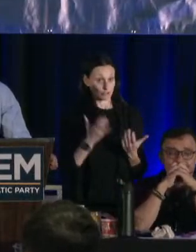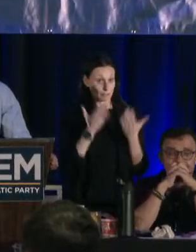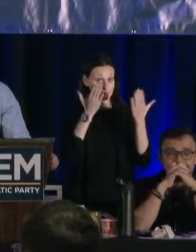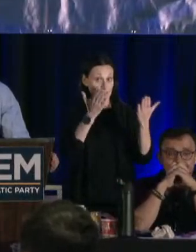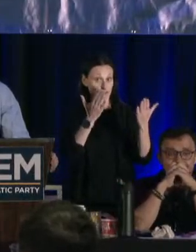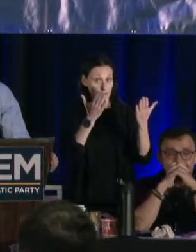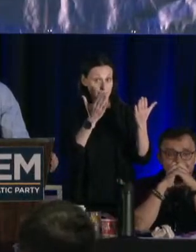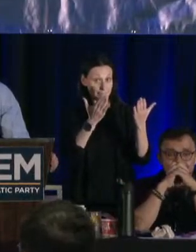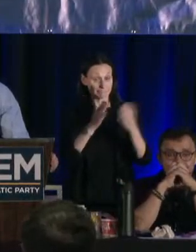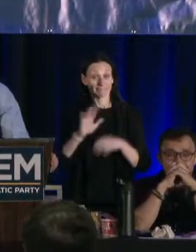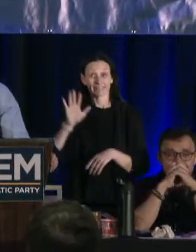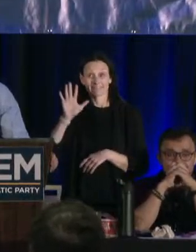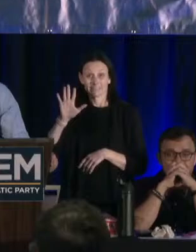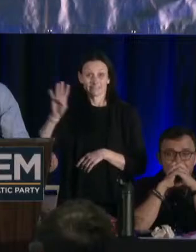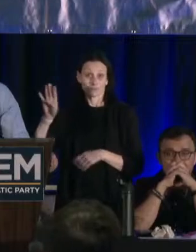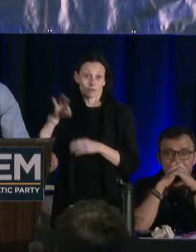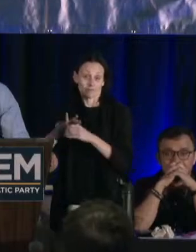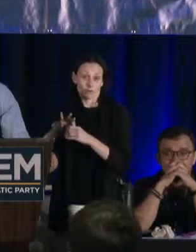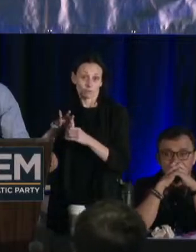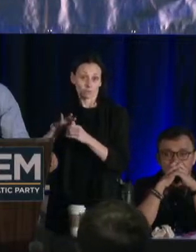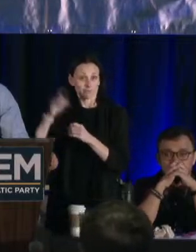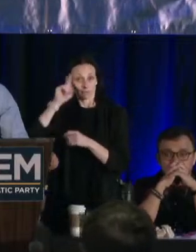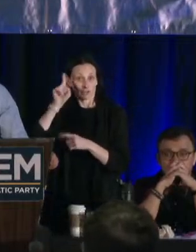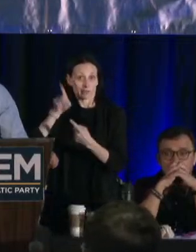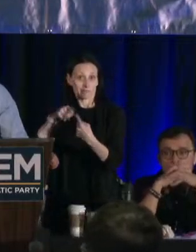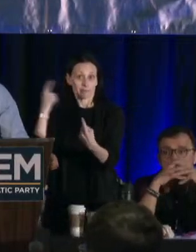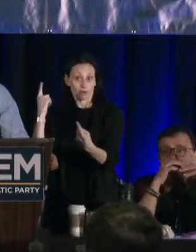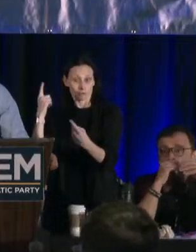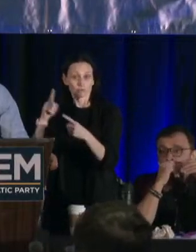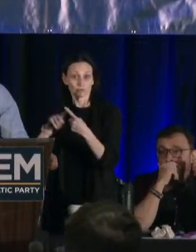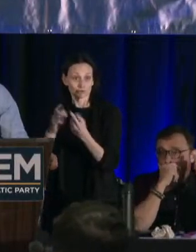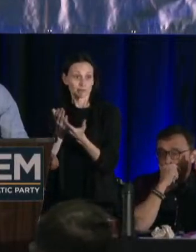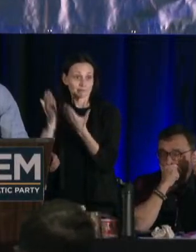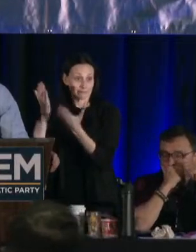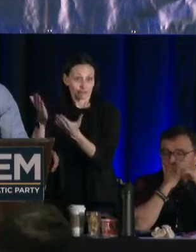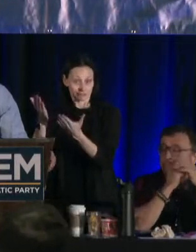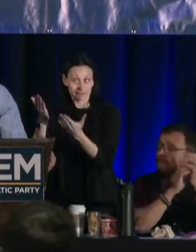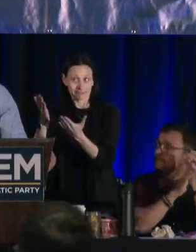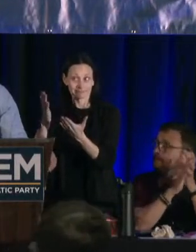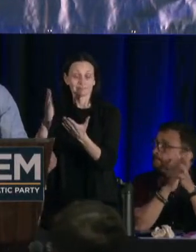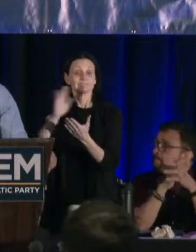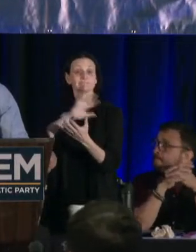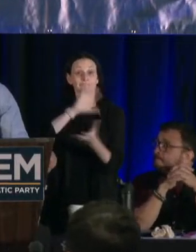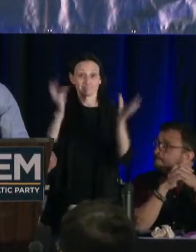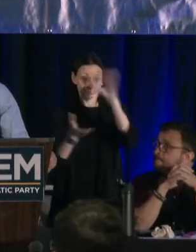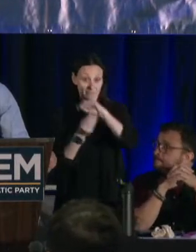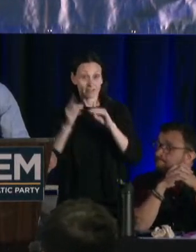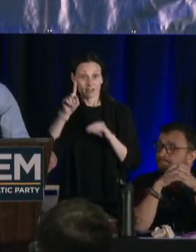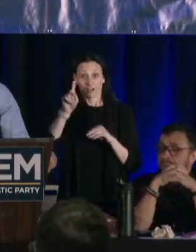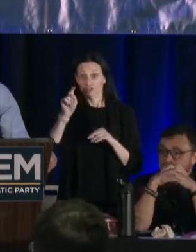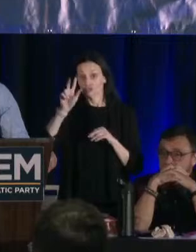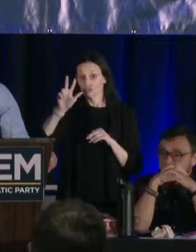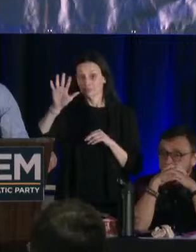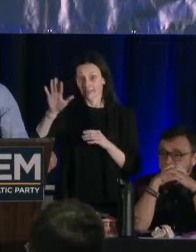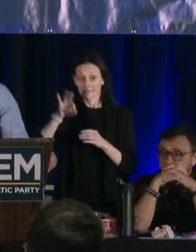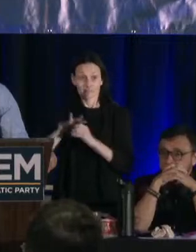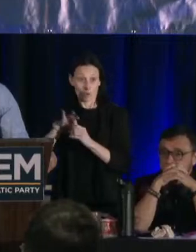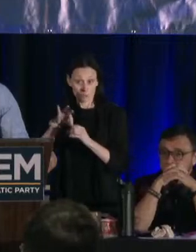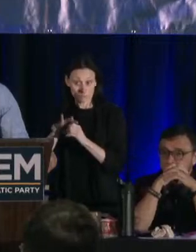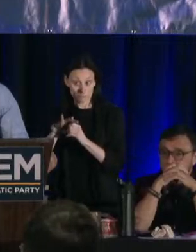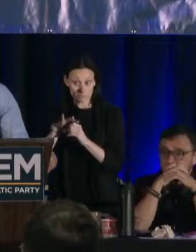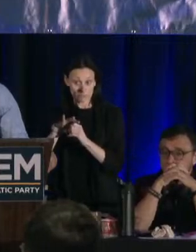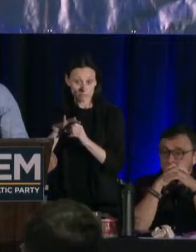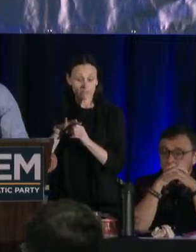recommendation. There were 54 votes opposed to the committee's recommendation. That's a total of 135